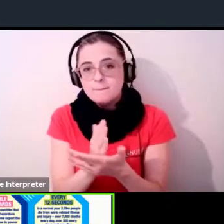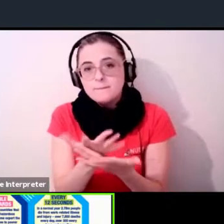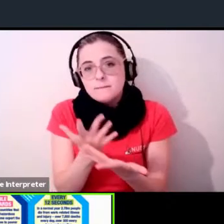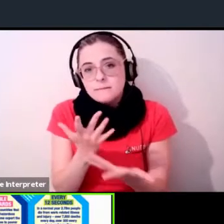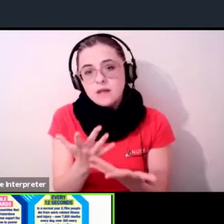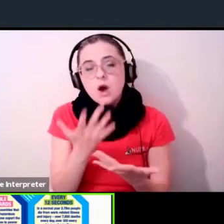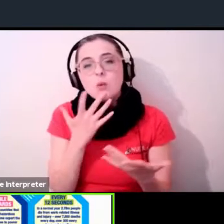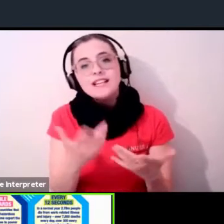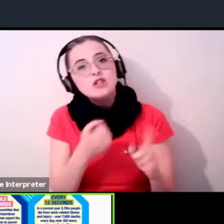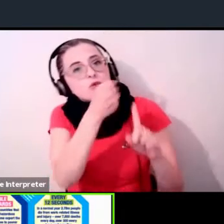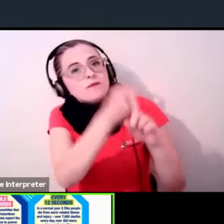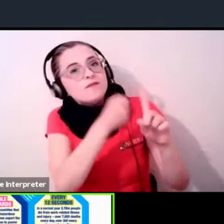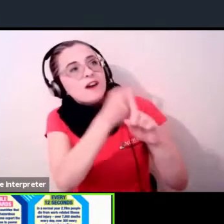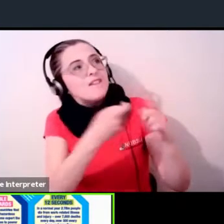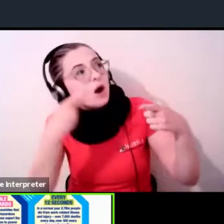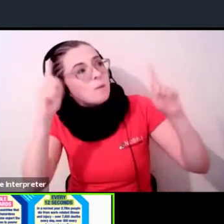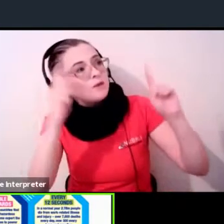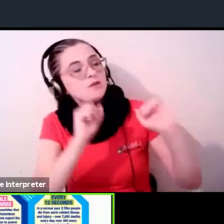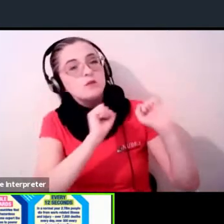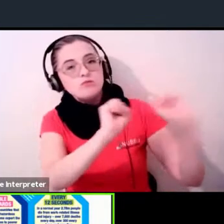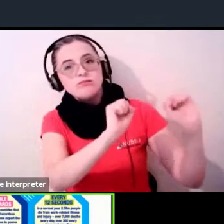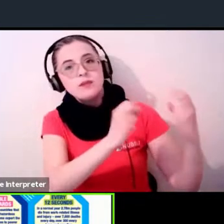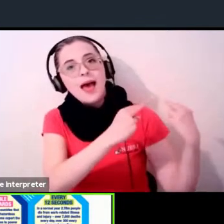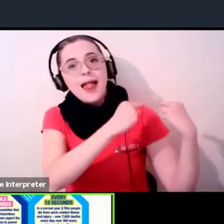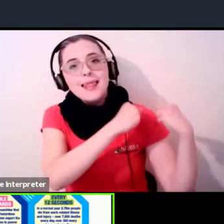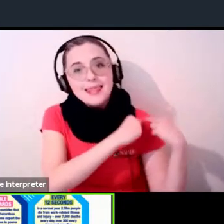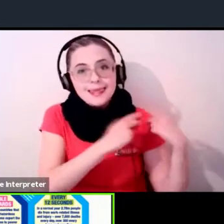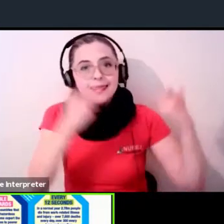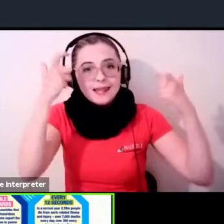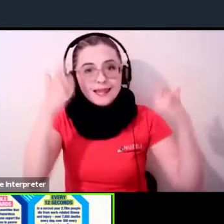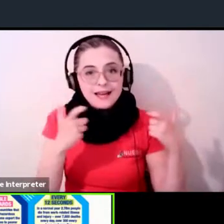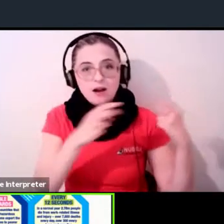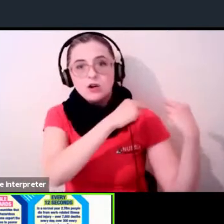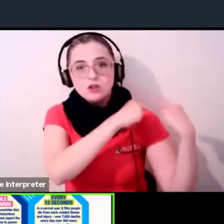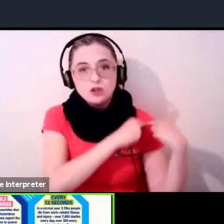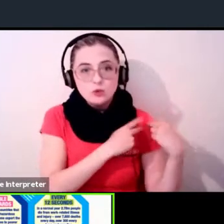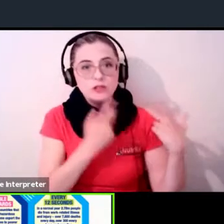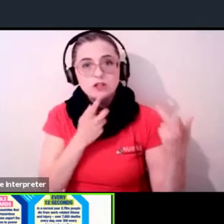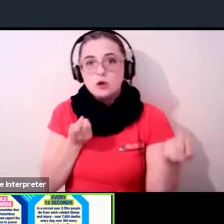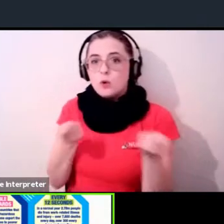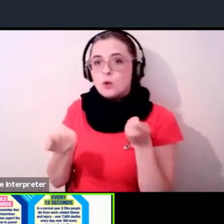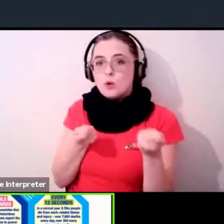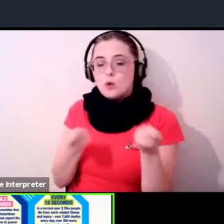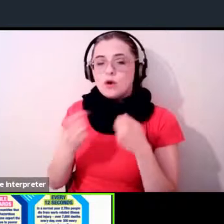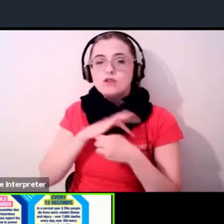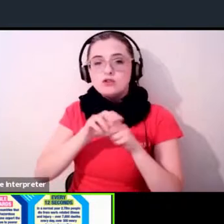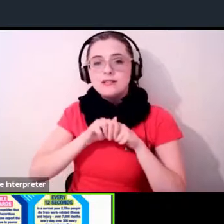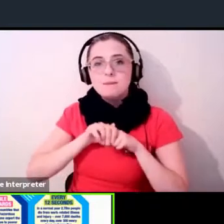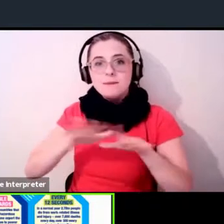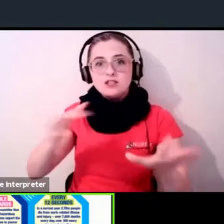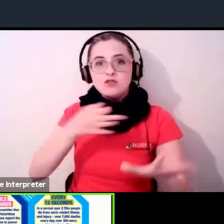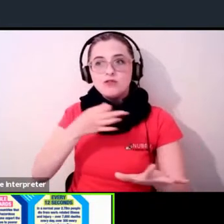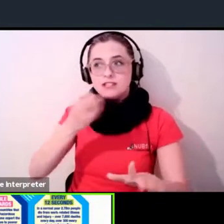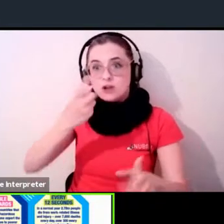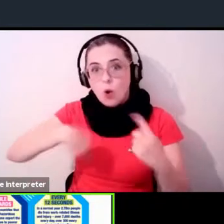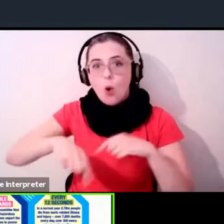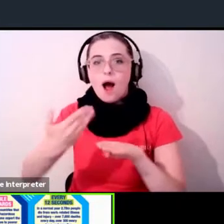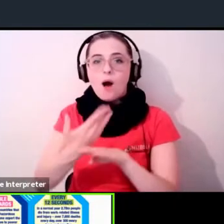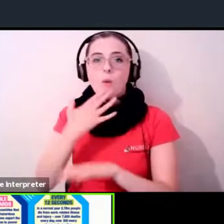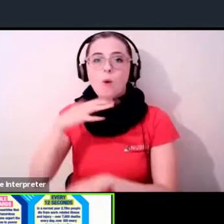out their legal duty on health and safety and to take a precautionary approach to controlling transmission risk in all our workplace